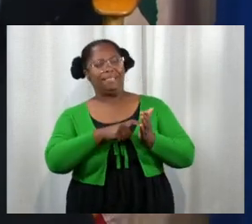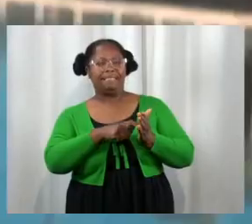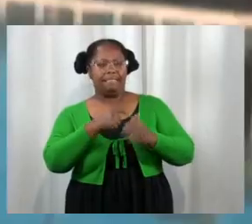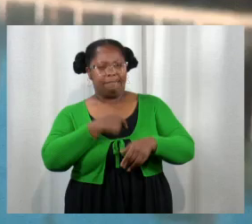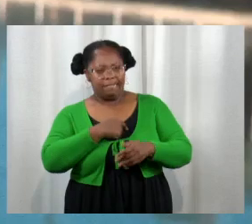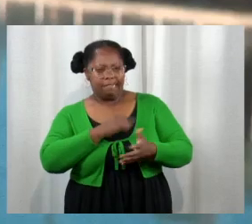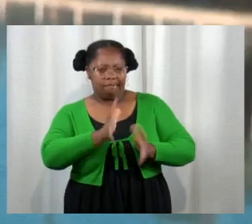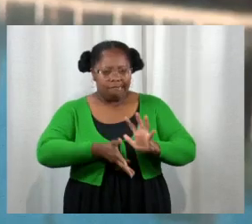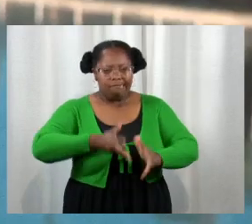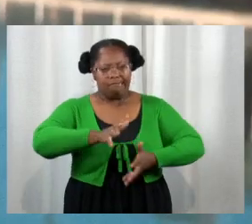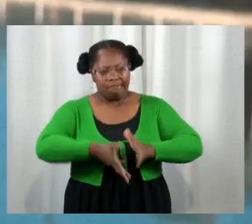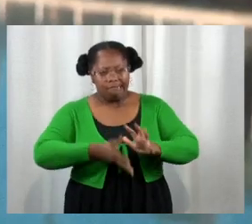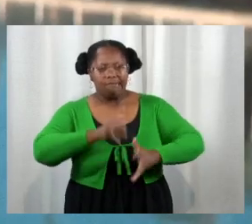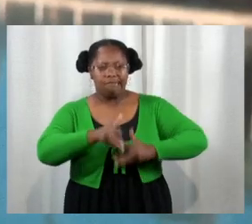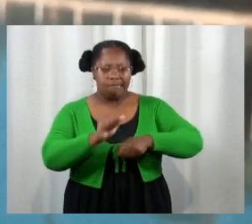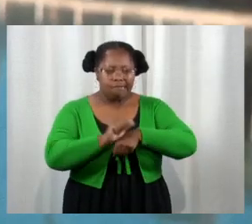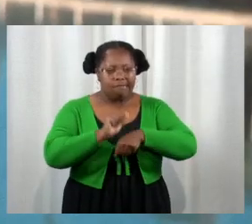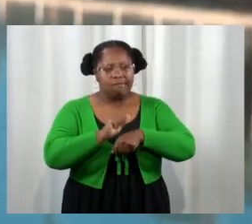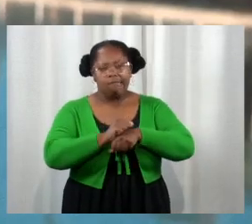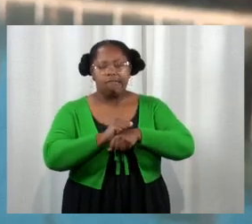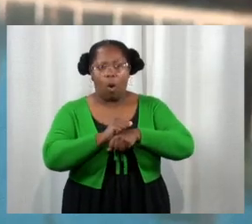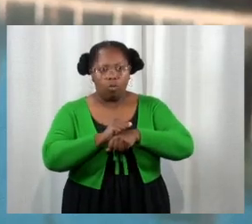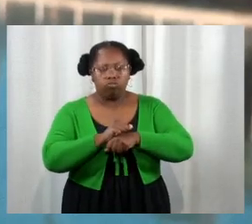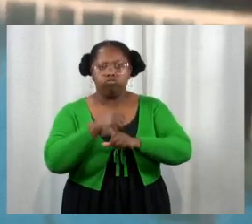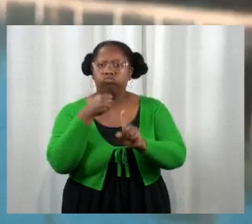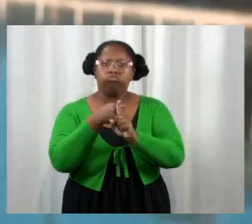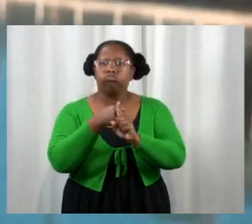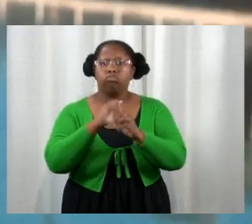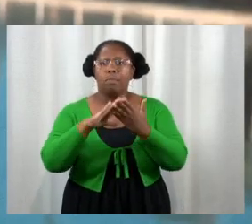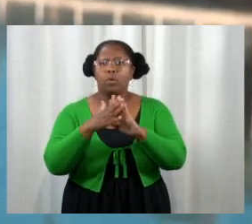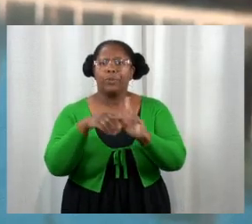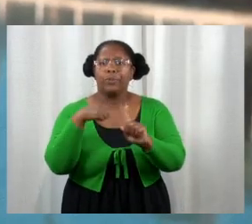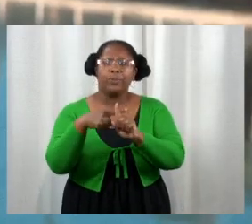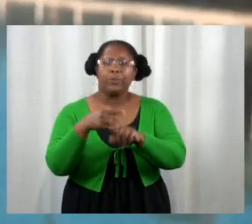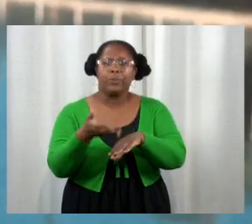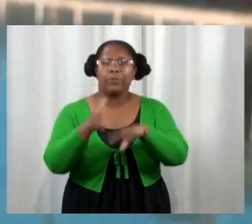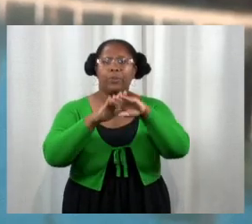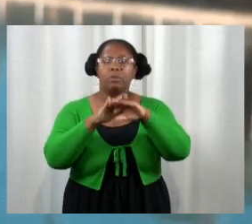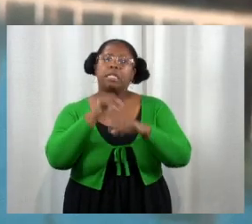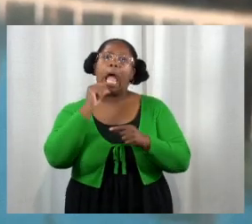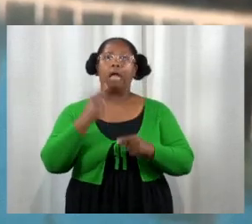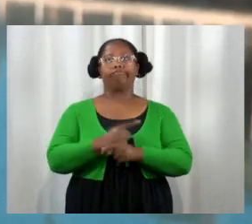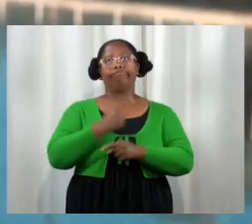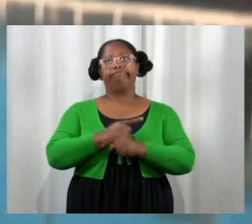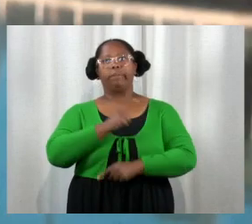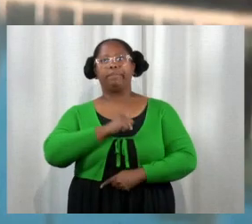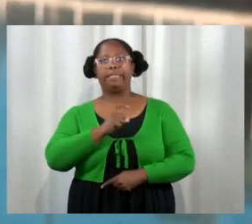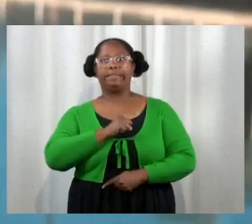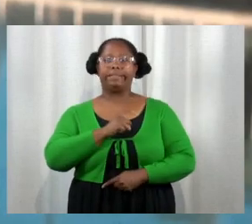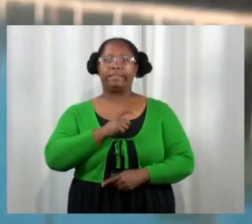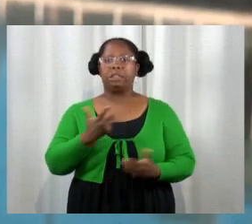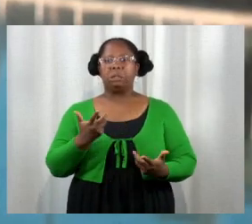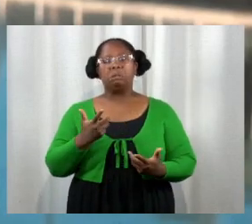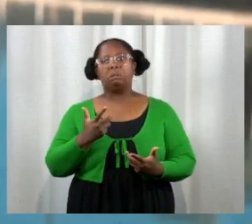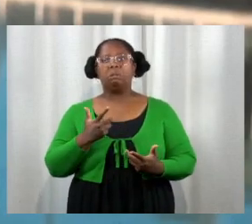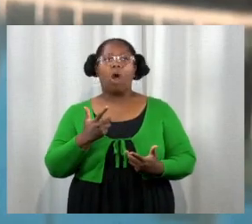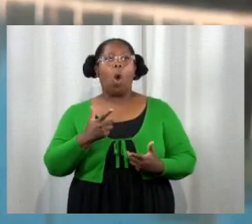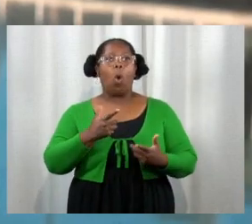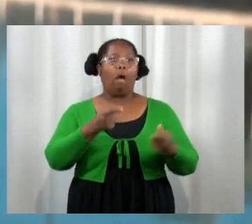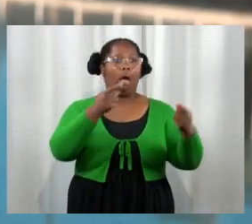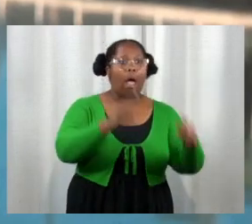draw. This is non-traditional police work. Everybody traditionally thinks of, you know, like how I'm dressed and respond